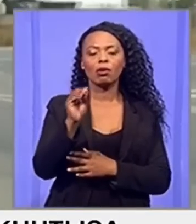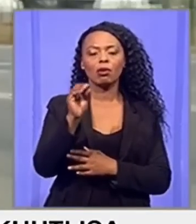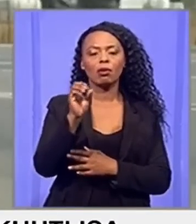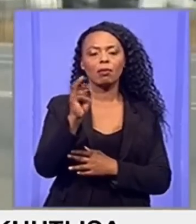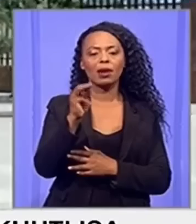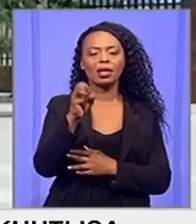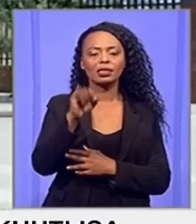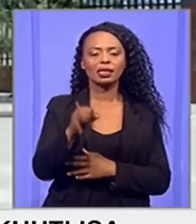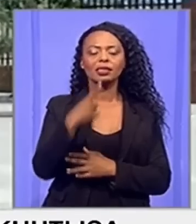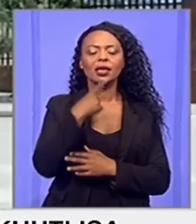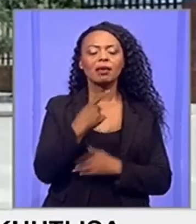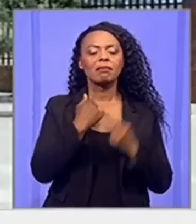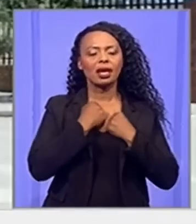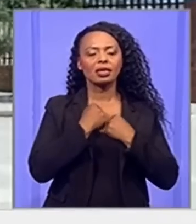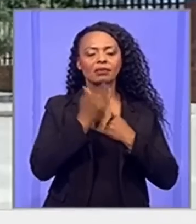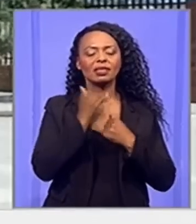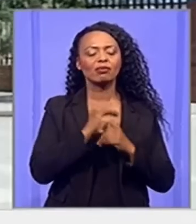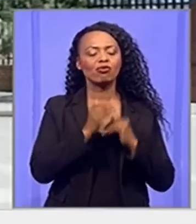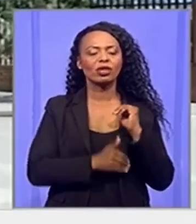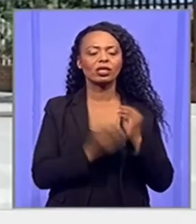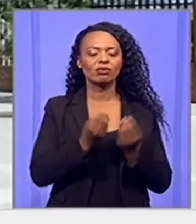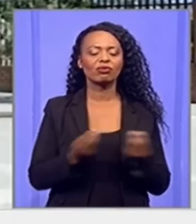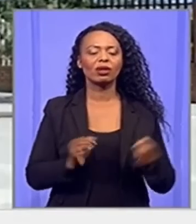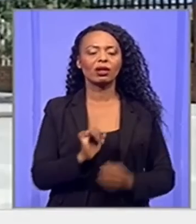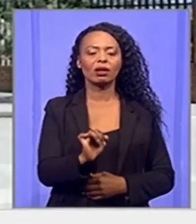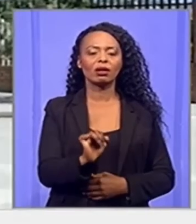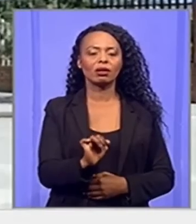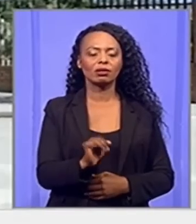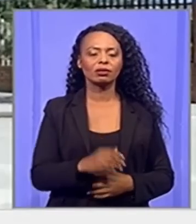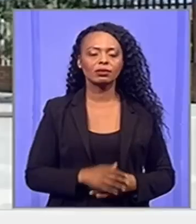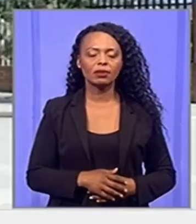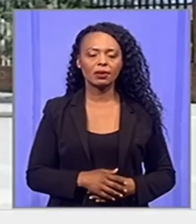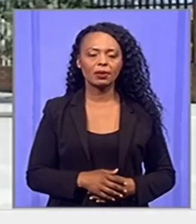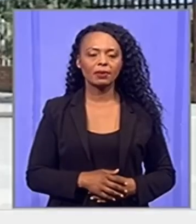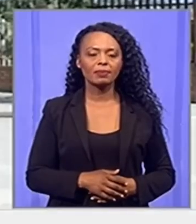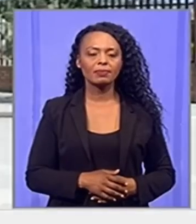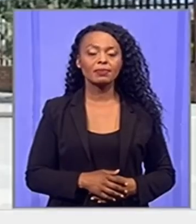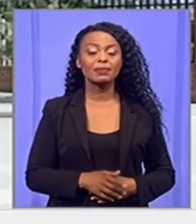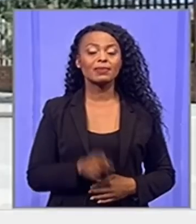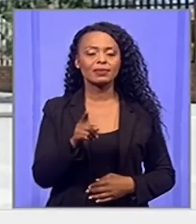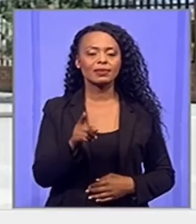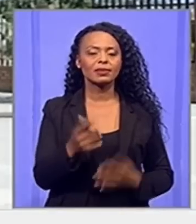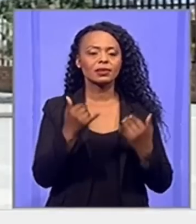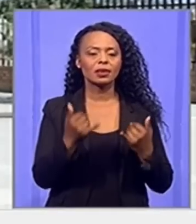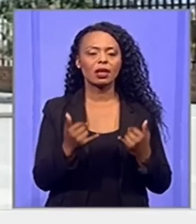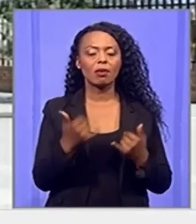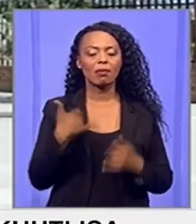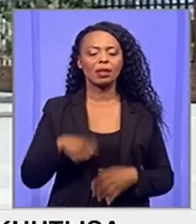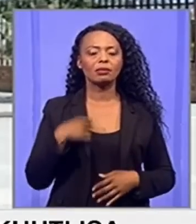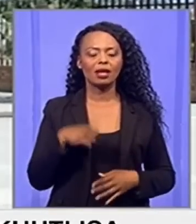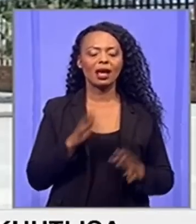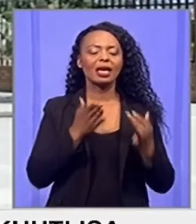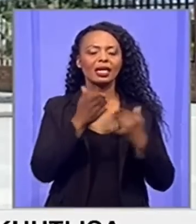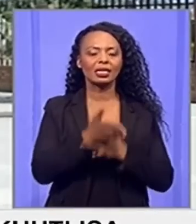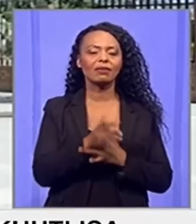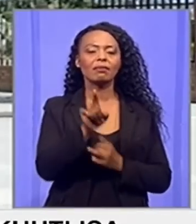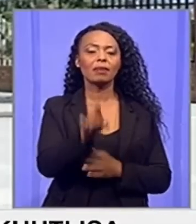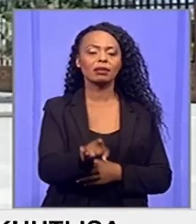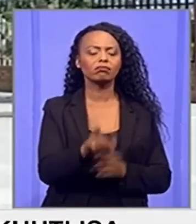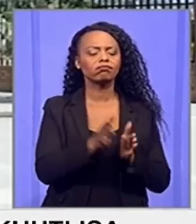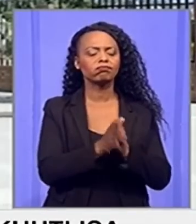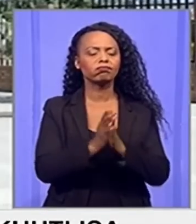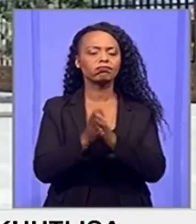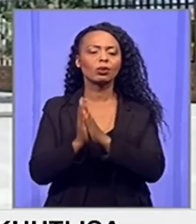bana ba bone. It's very saddening. It's one of those issues that need attention from the municipality. We are appealing to